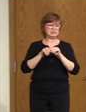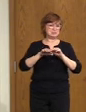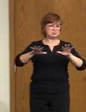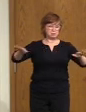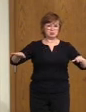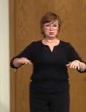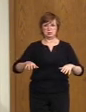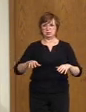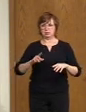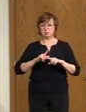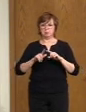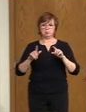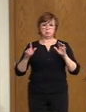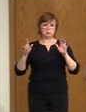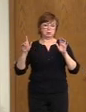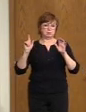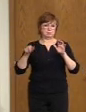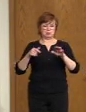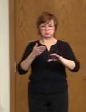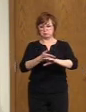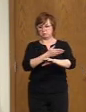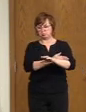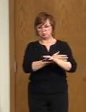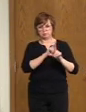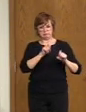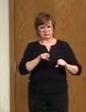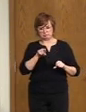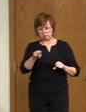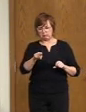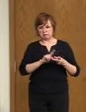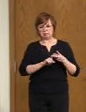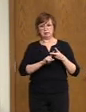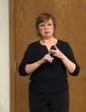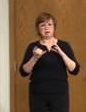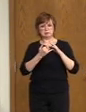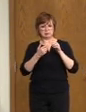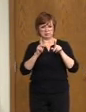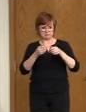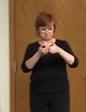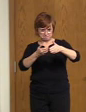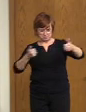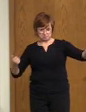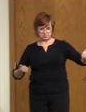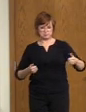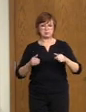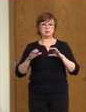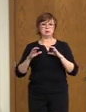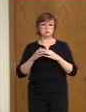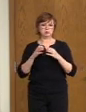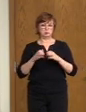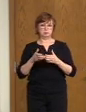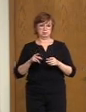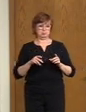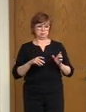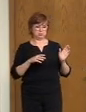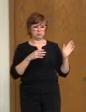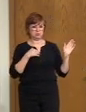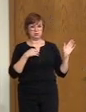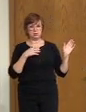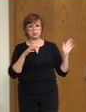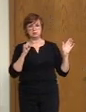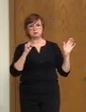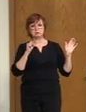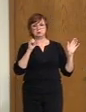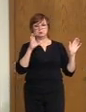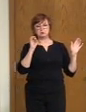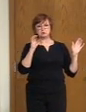response, which includes, enhanced testing, isolation, cohorting. So and I'll go into some of the operational stuff,